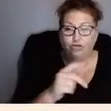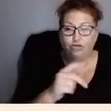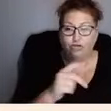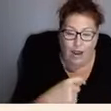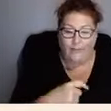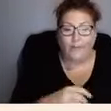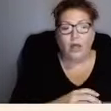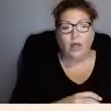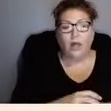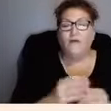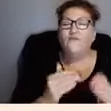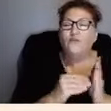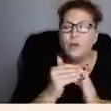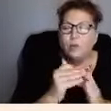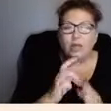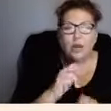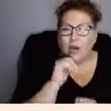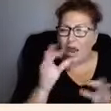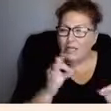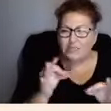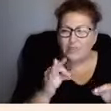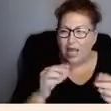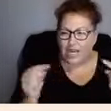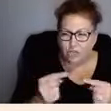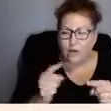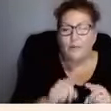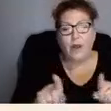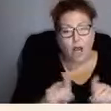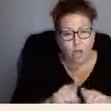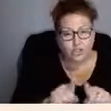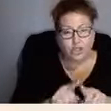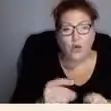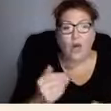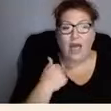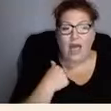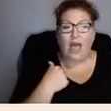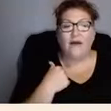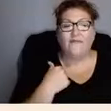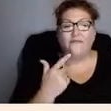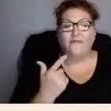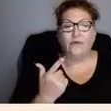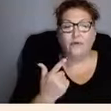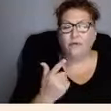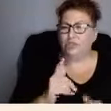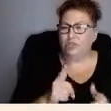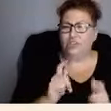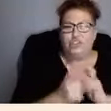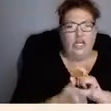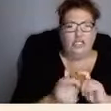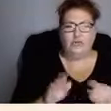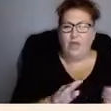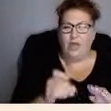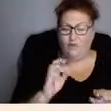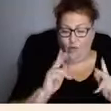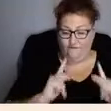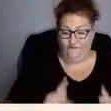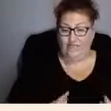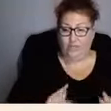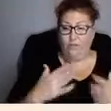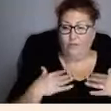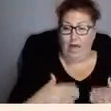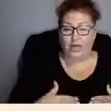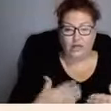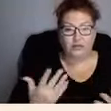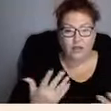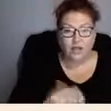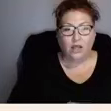or unexplained injuries, but we also have the sudden and unexplained changes in behavior or physical condition. Incontinence in someone